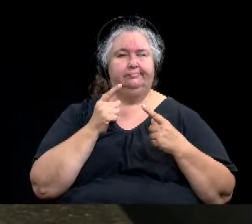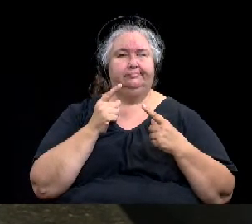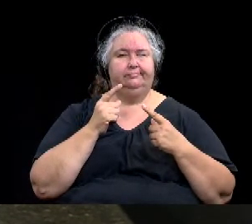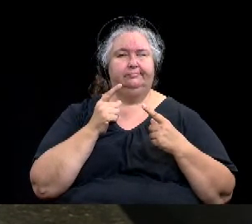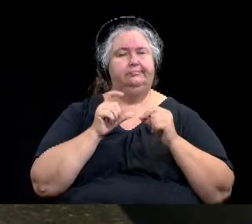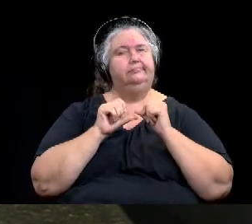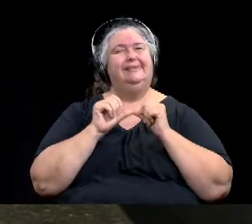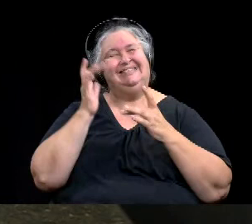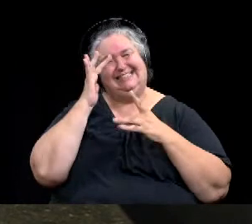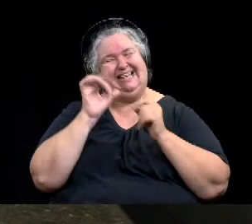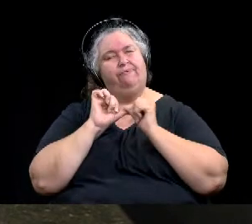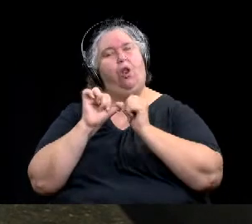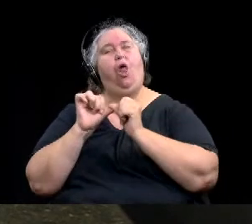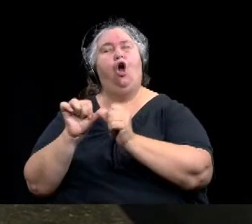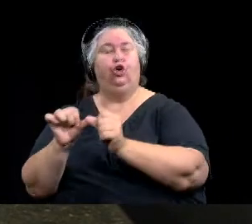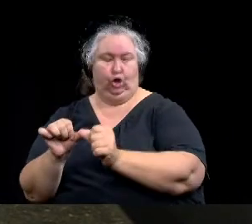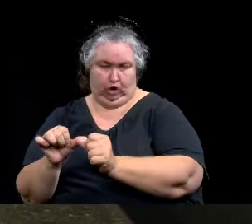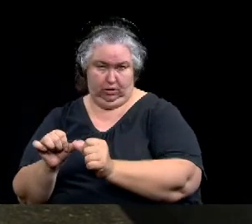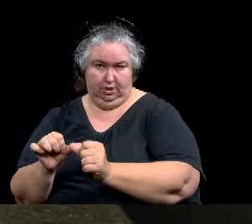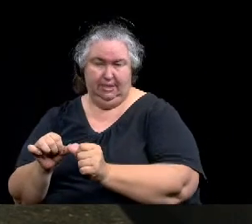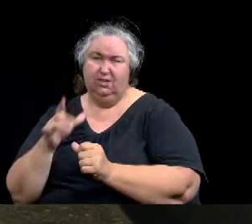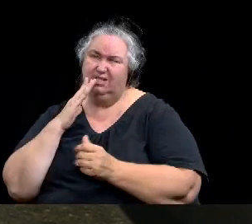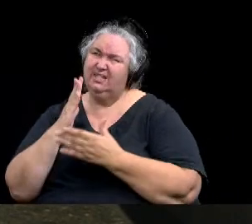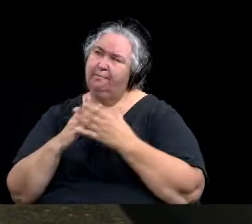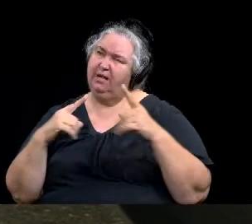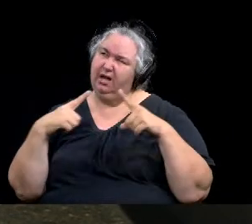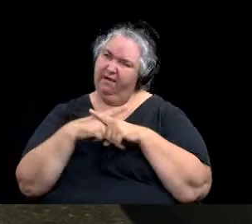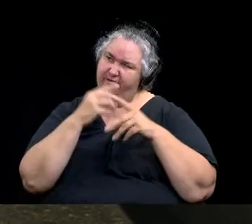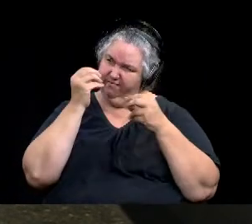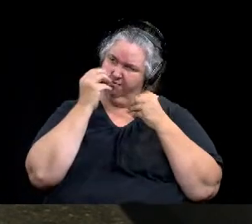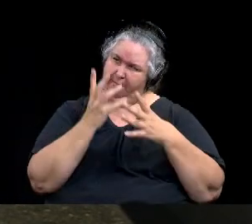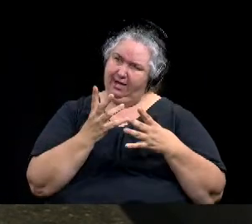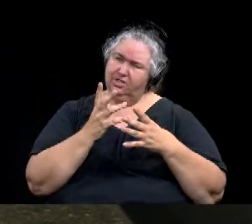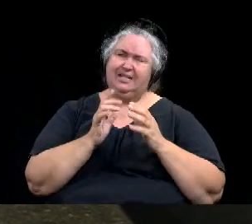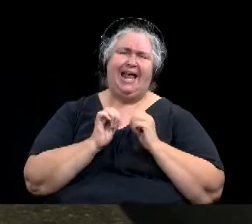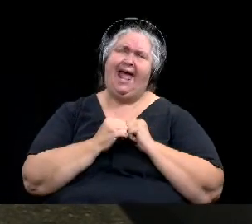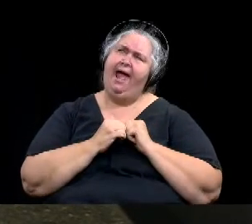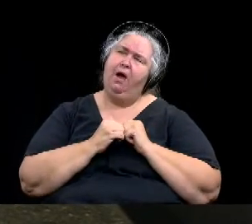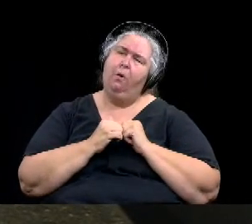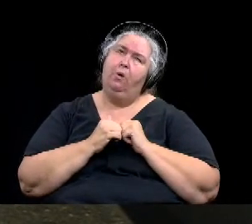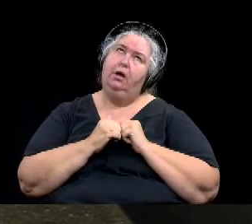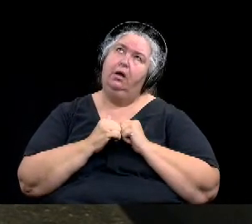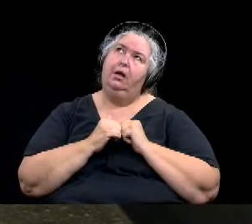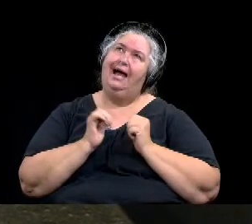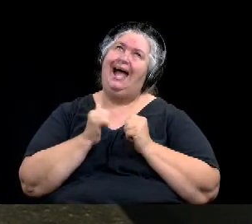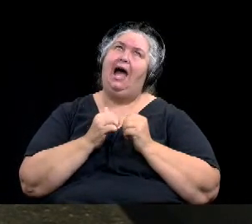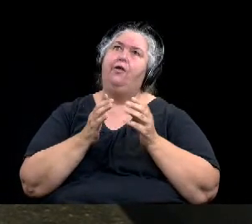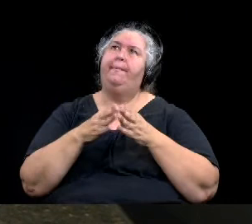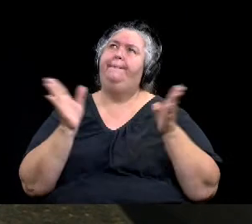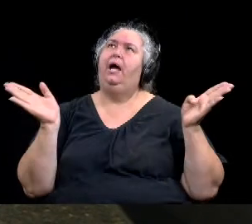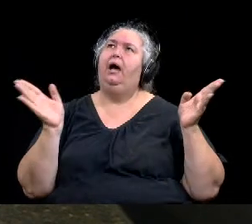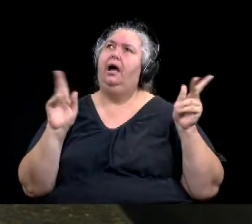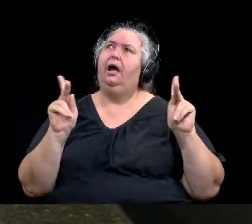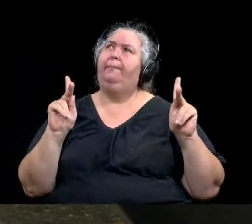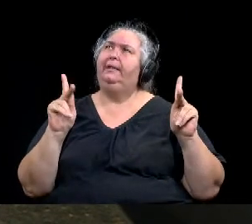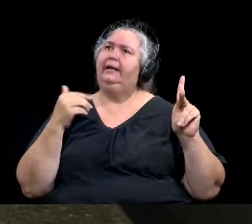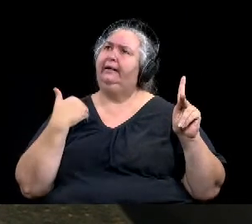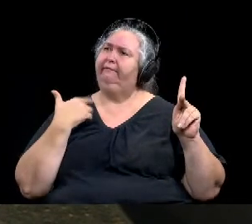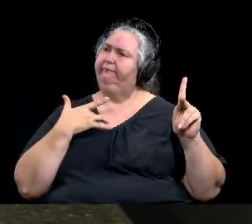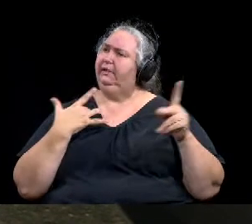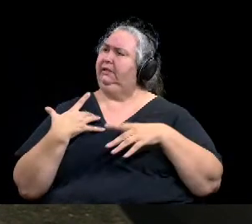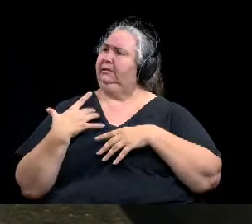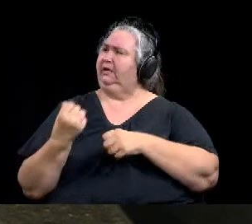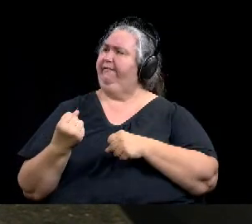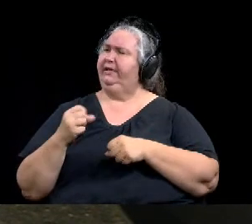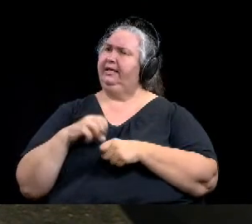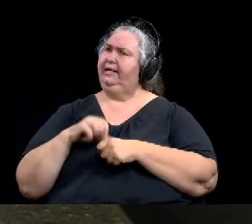while. So there's a lot of conflicting information out there. How is the public supposed to have confidence in this